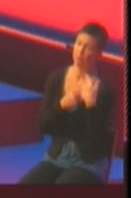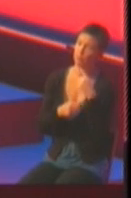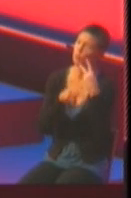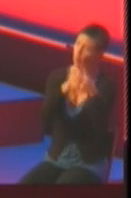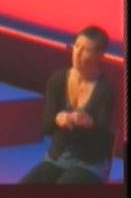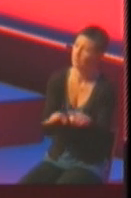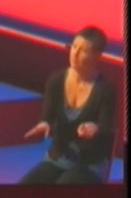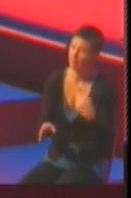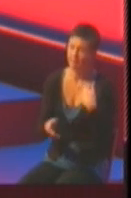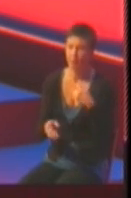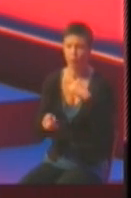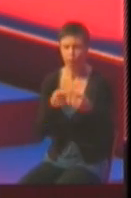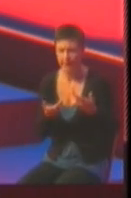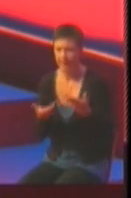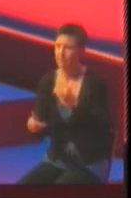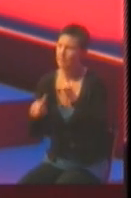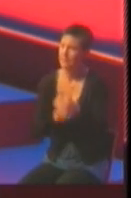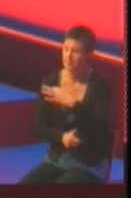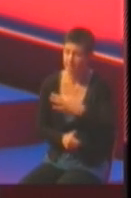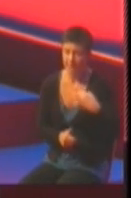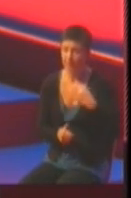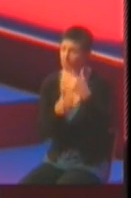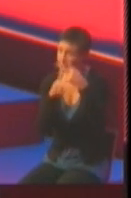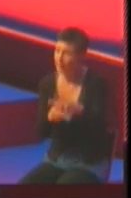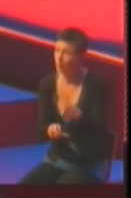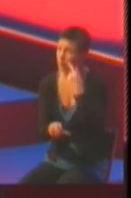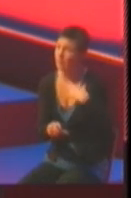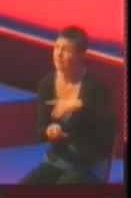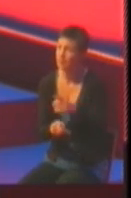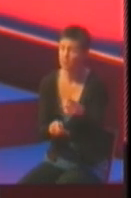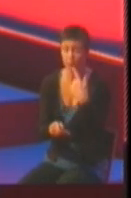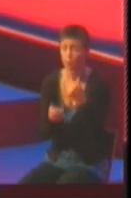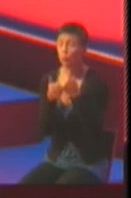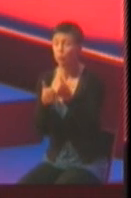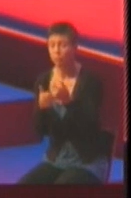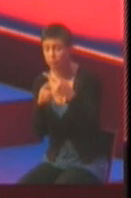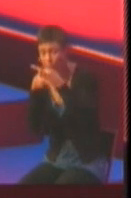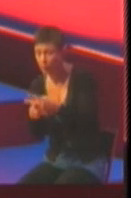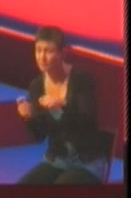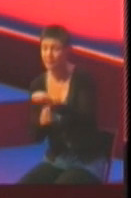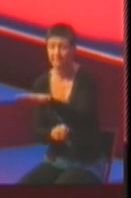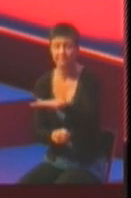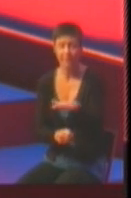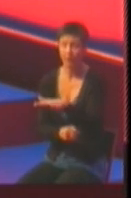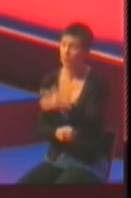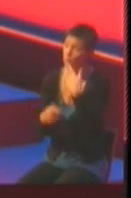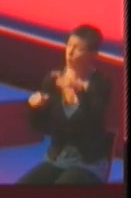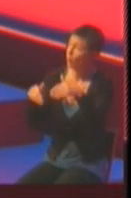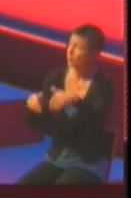them, to deliver the best medical care when they're injured, to support their loved ones waiting at